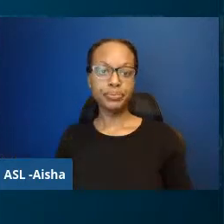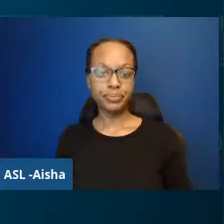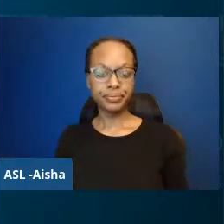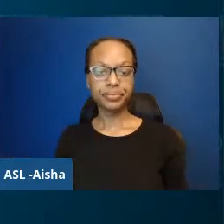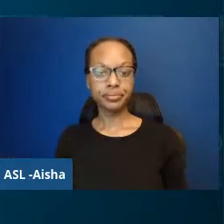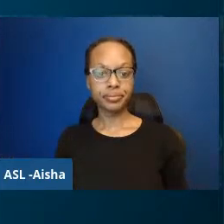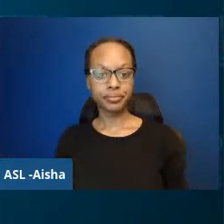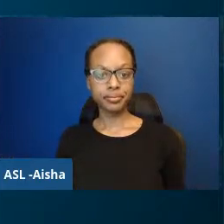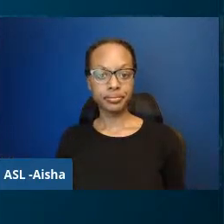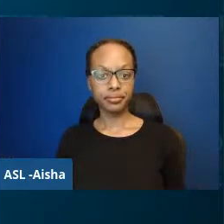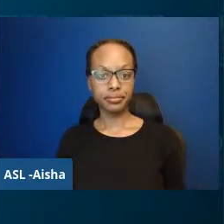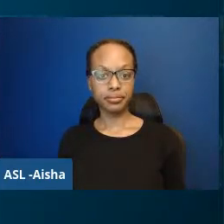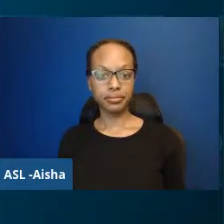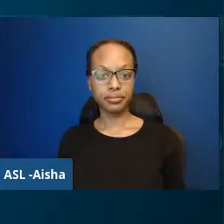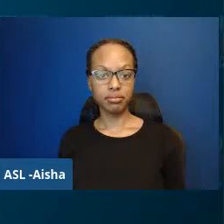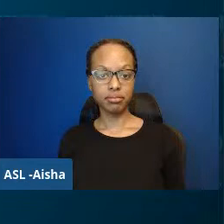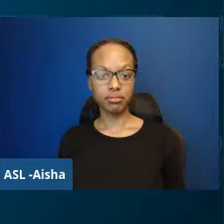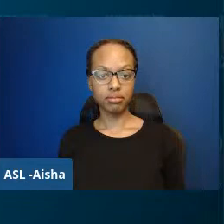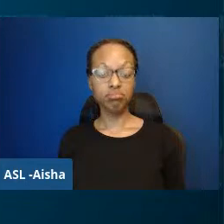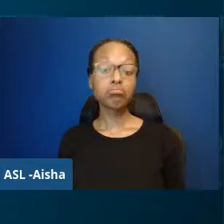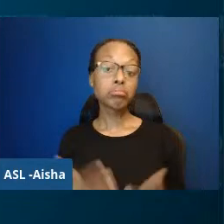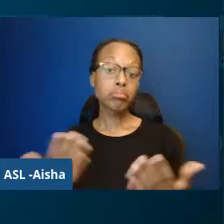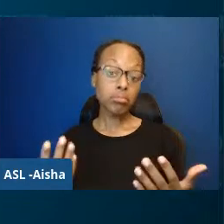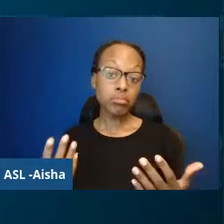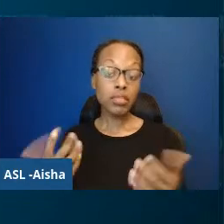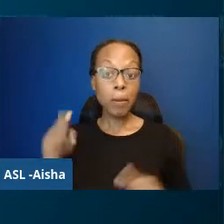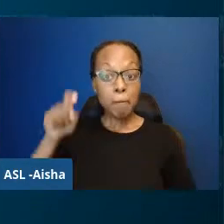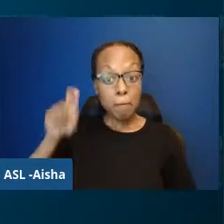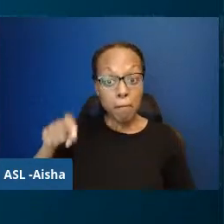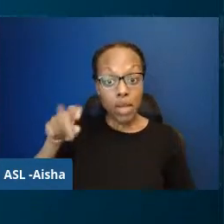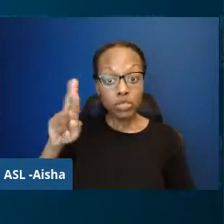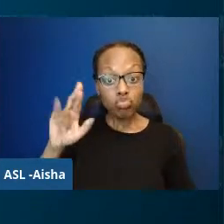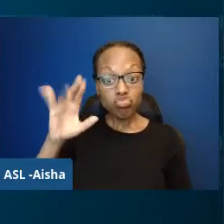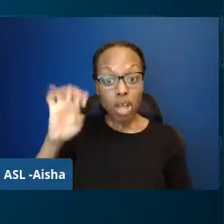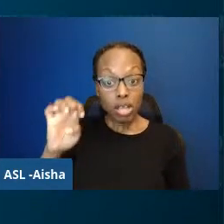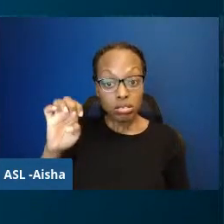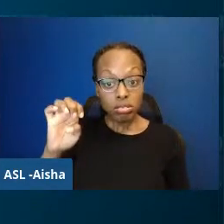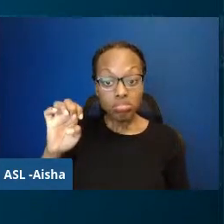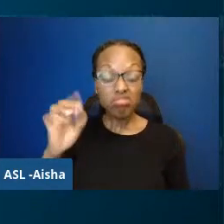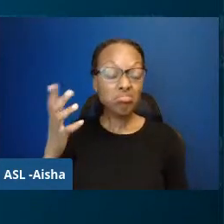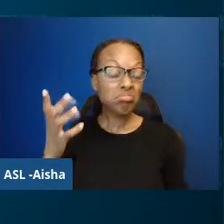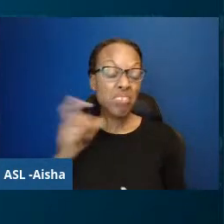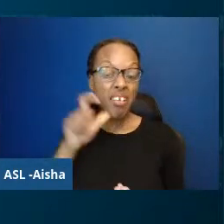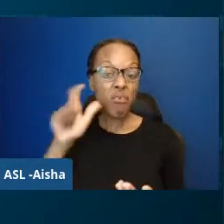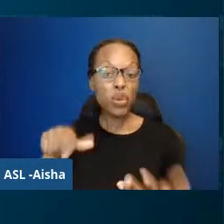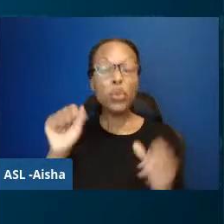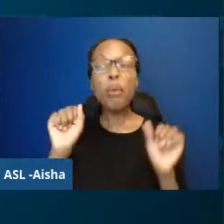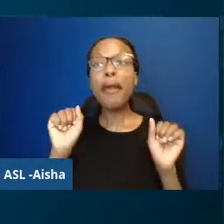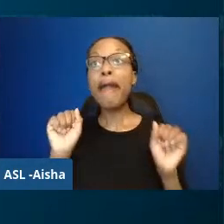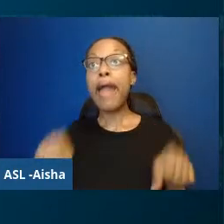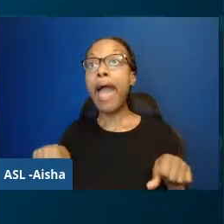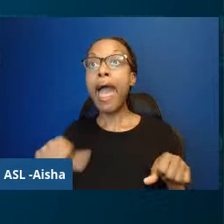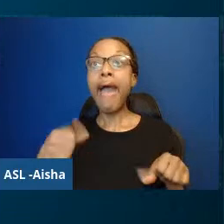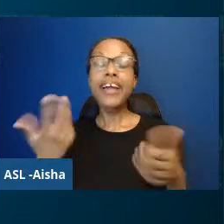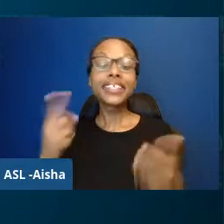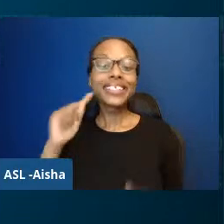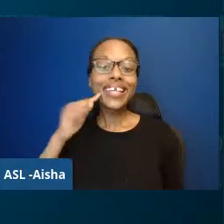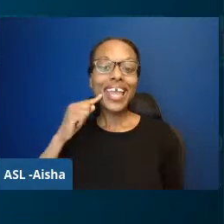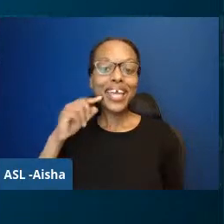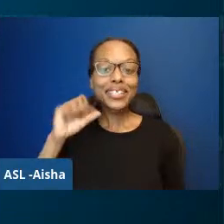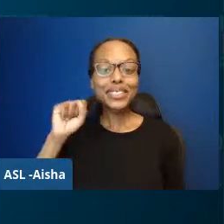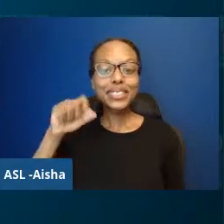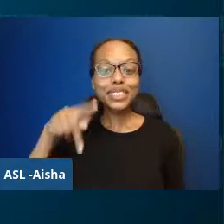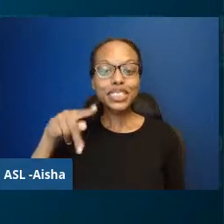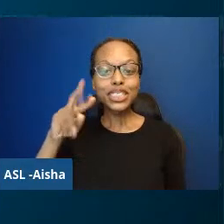eardrum. And you can use other objects besides rice. You could use sprinkles if you want to make this nice and colorful. You could